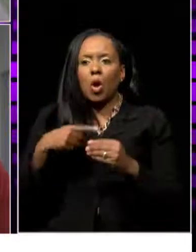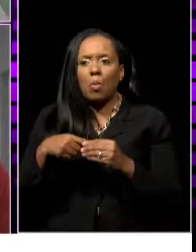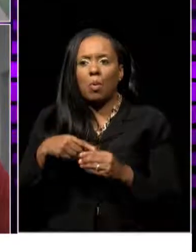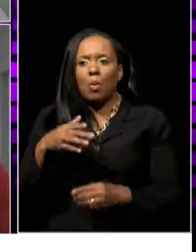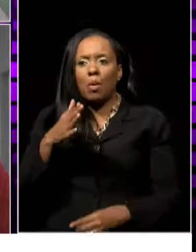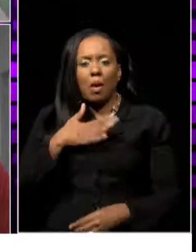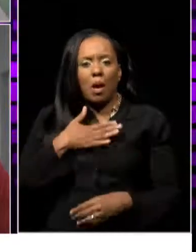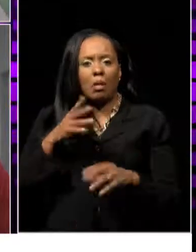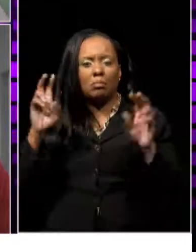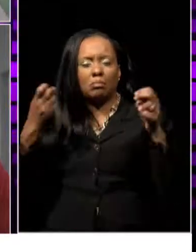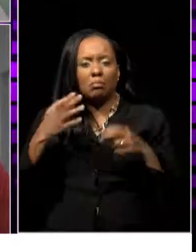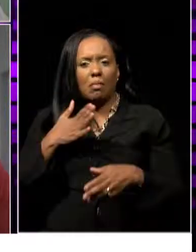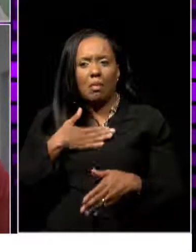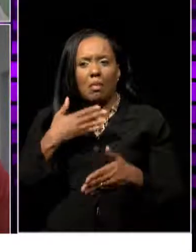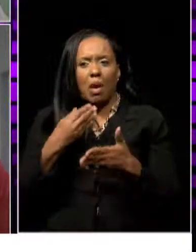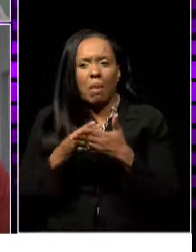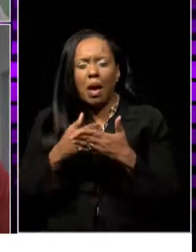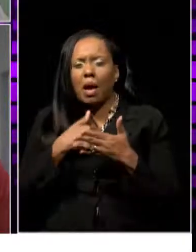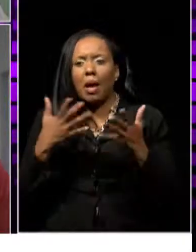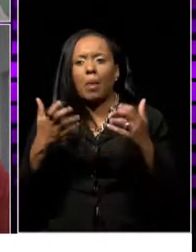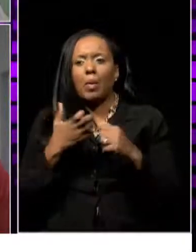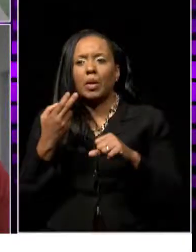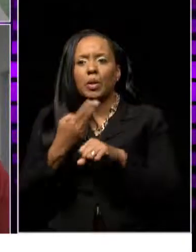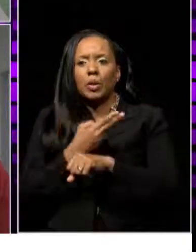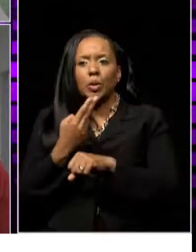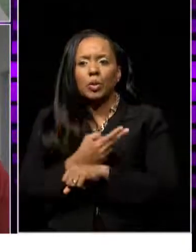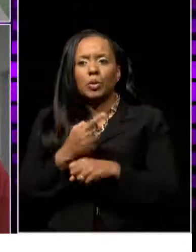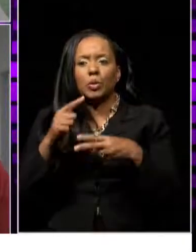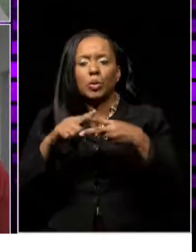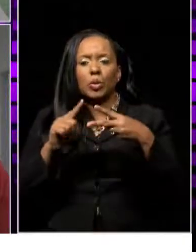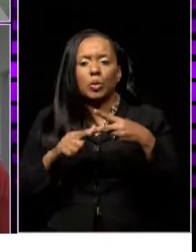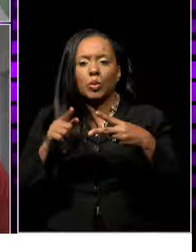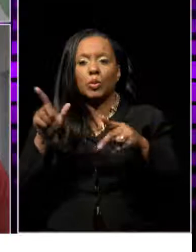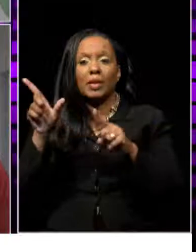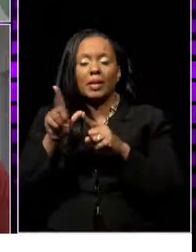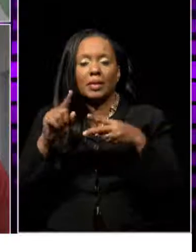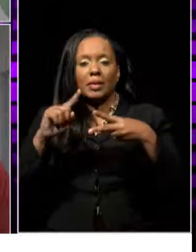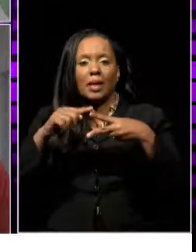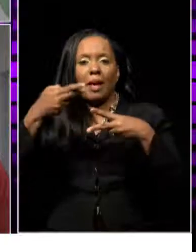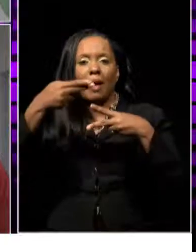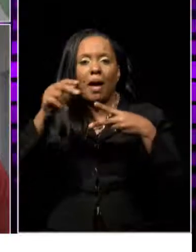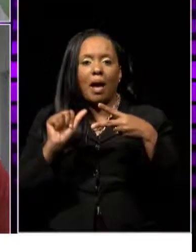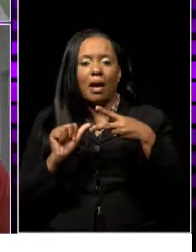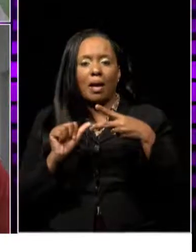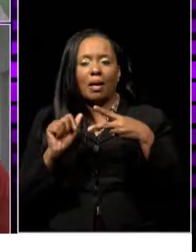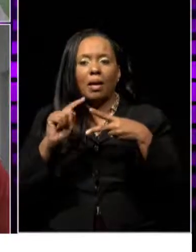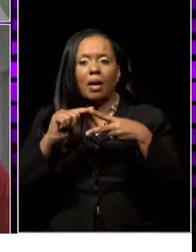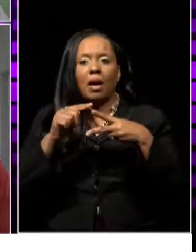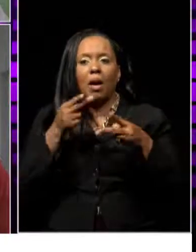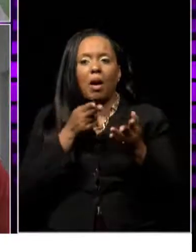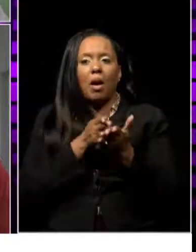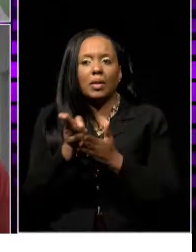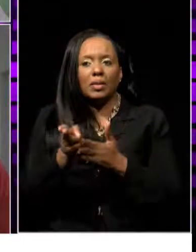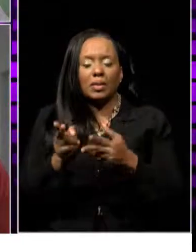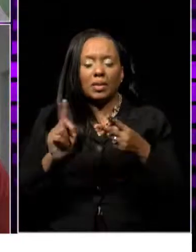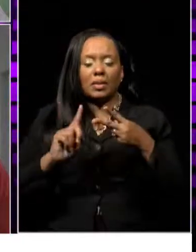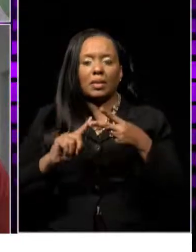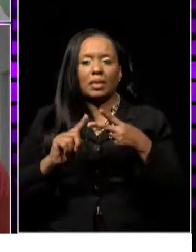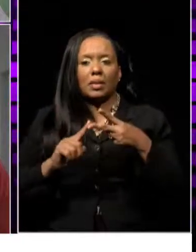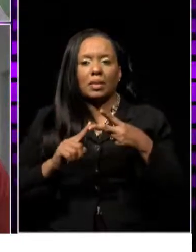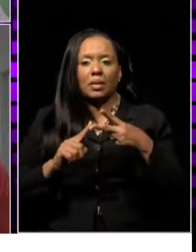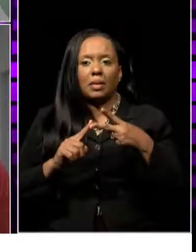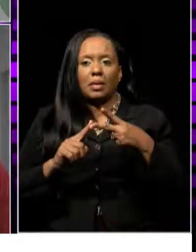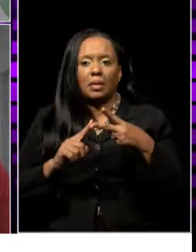I want to use these two letters, and I want to say ha. Honesty and accountability. So you just spoke about honesty. So